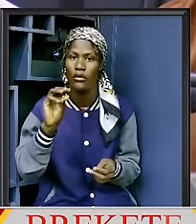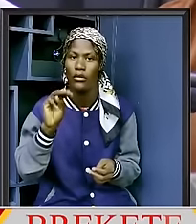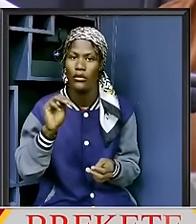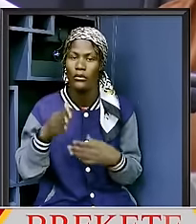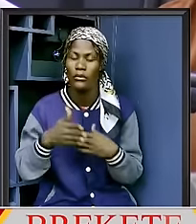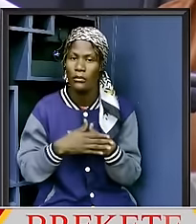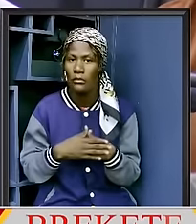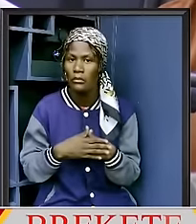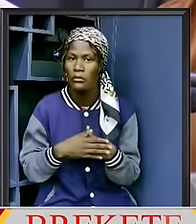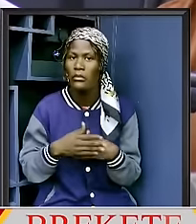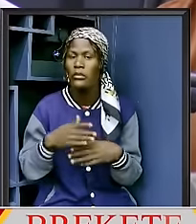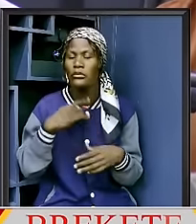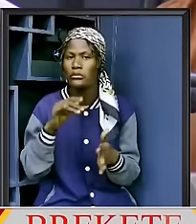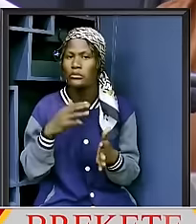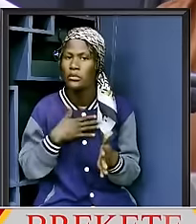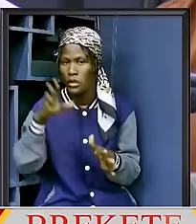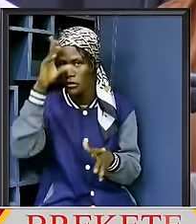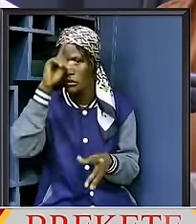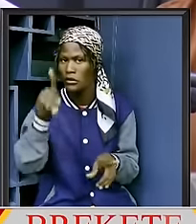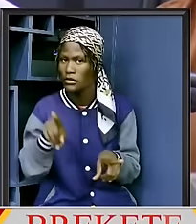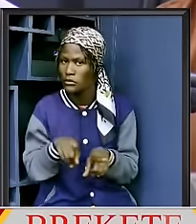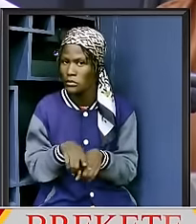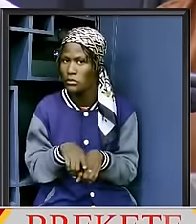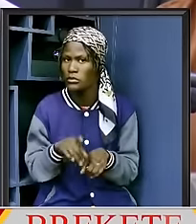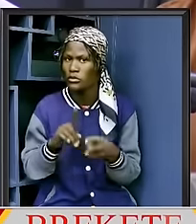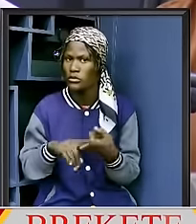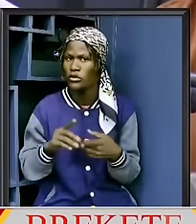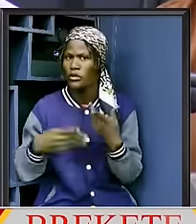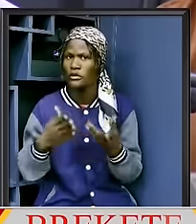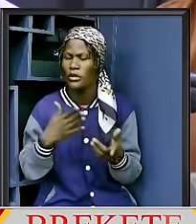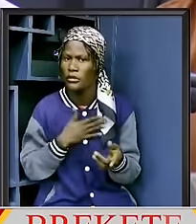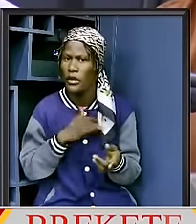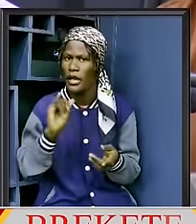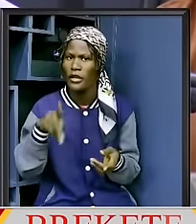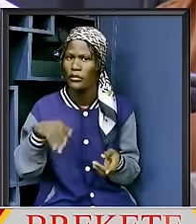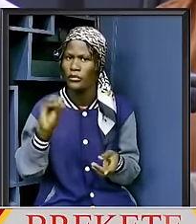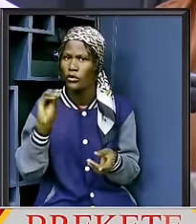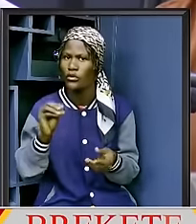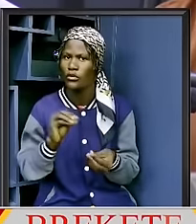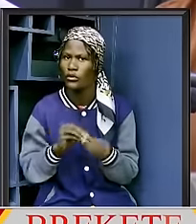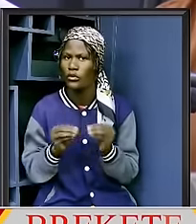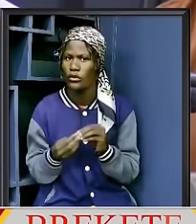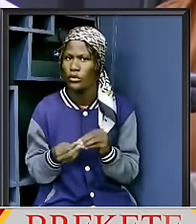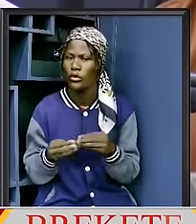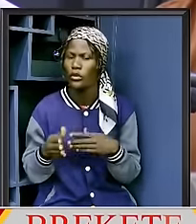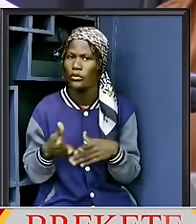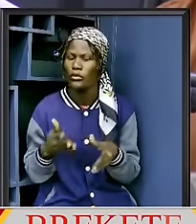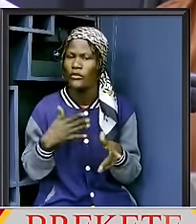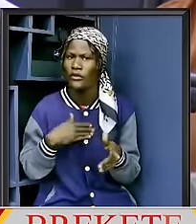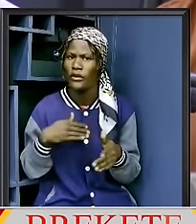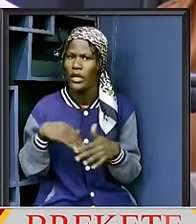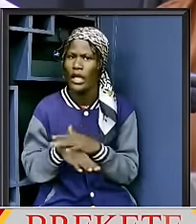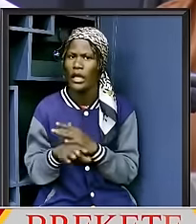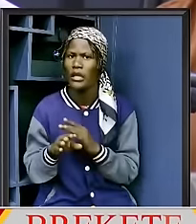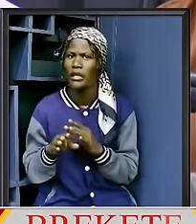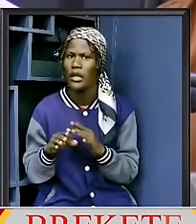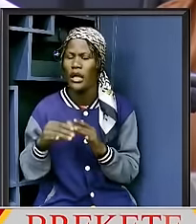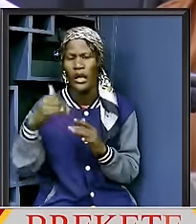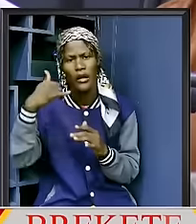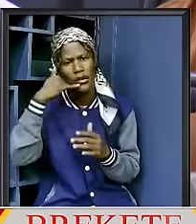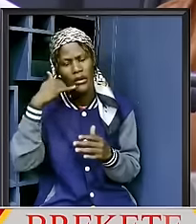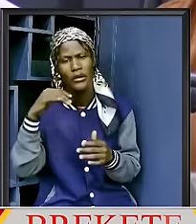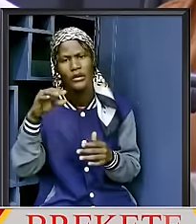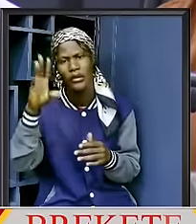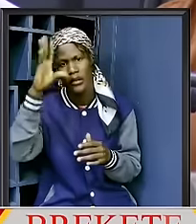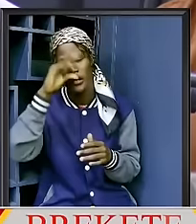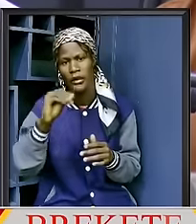and I told my husband to give me the my IPO number that he has it. That before I even enter, let me call the man if he's aware